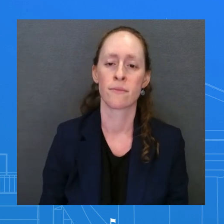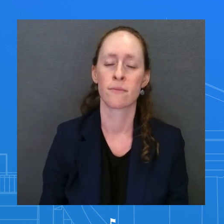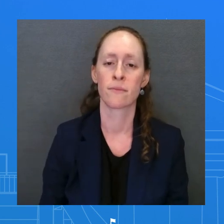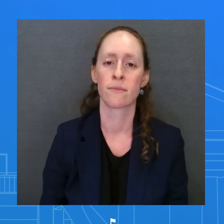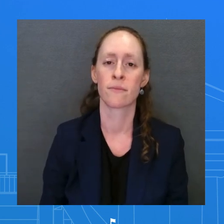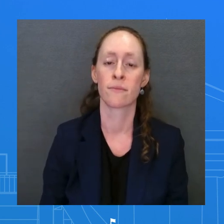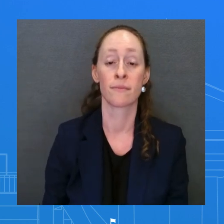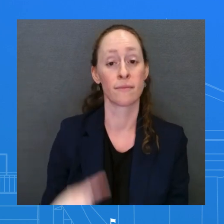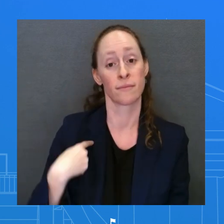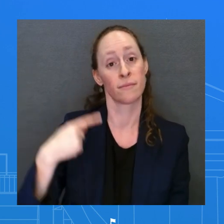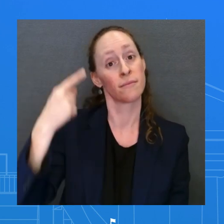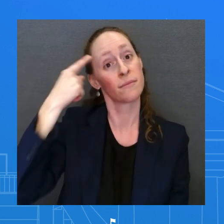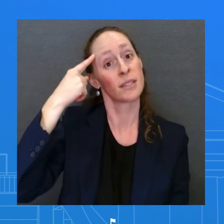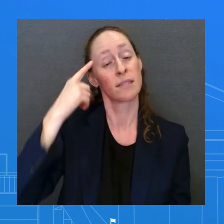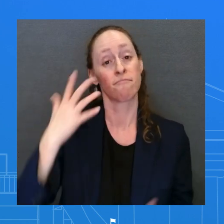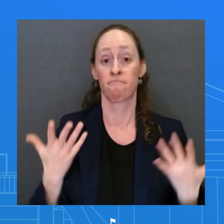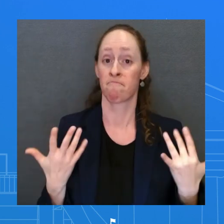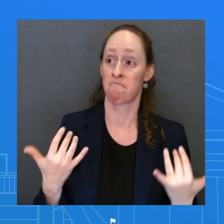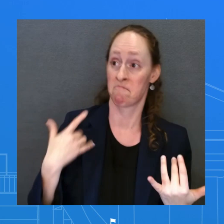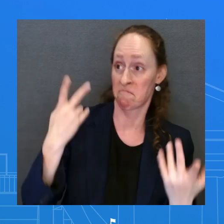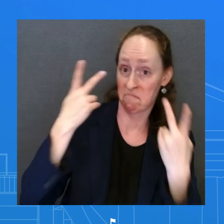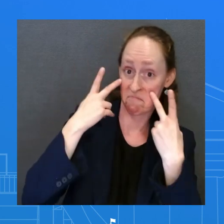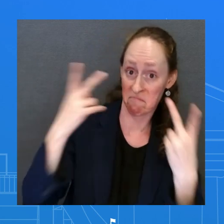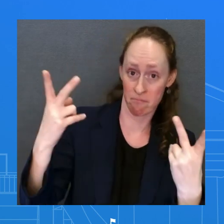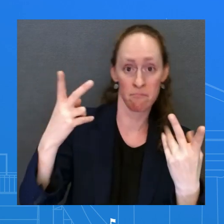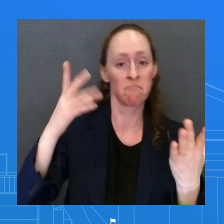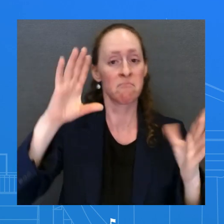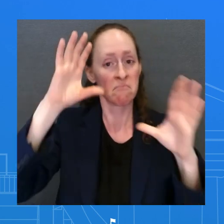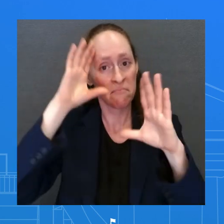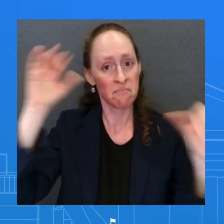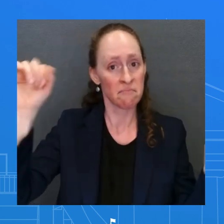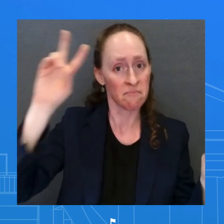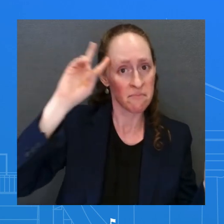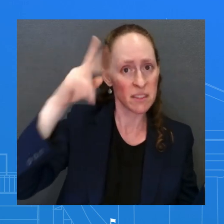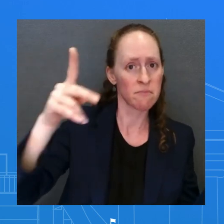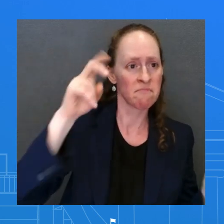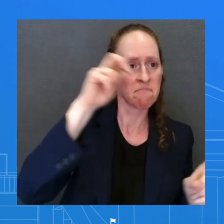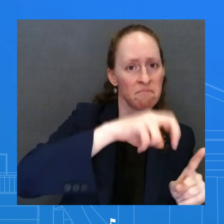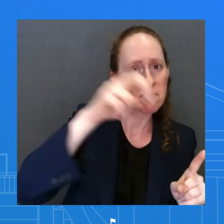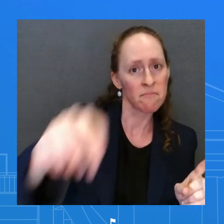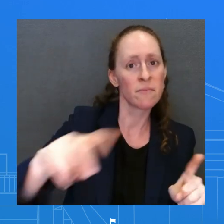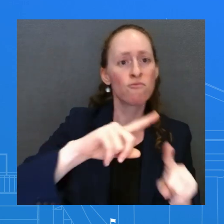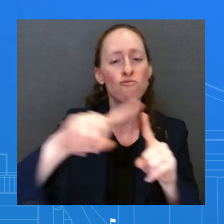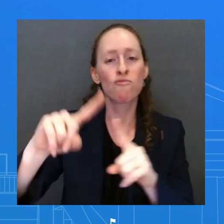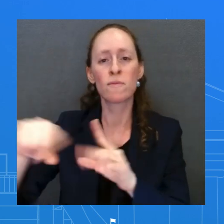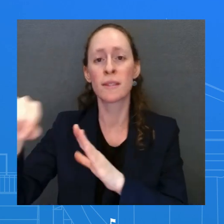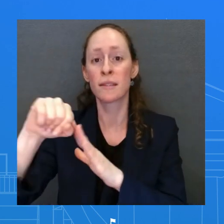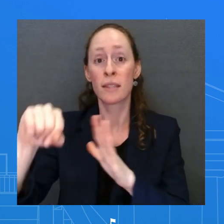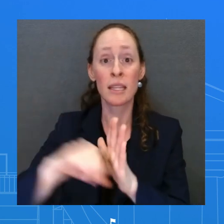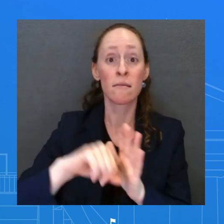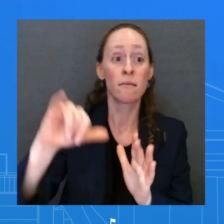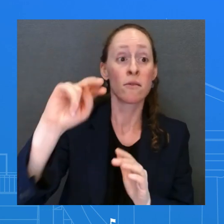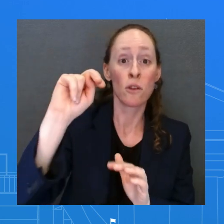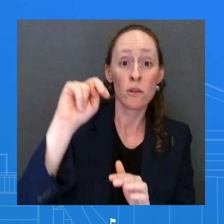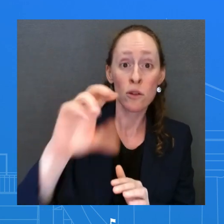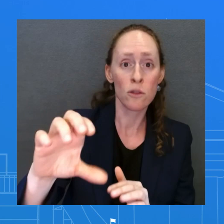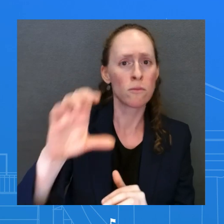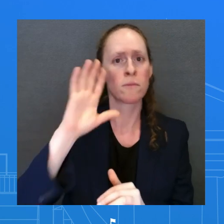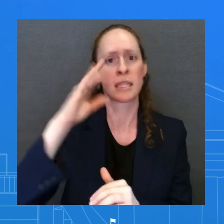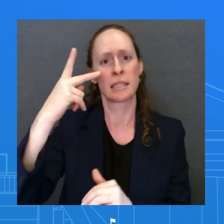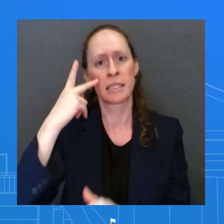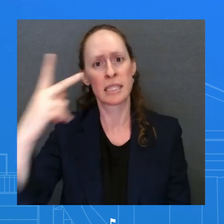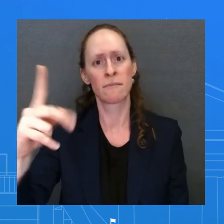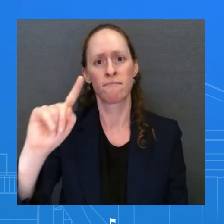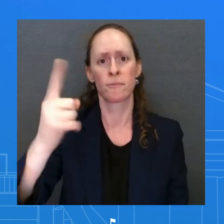be in North Carolina tomorrow. You saw the first lady having really impactful, powerful conversations with women and what they've had to deal with. We have